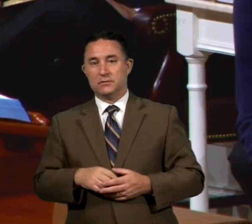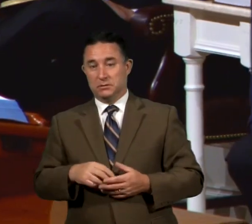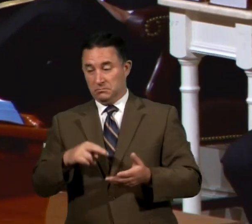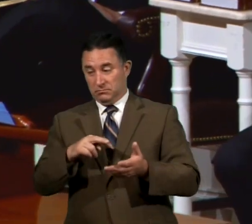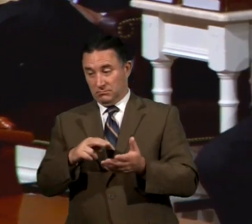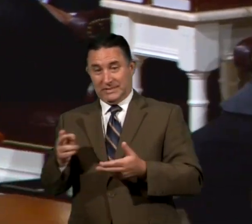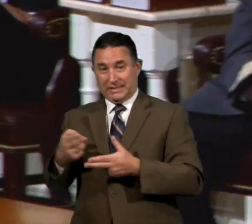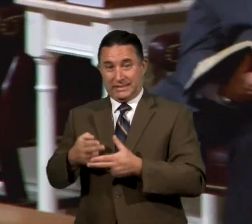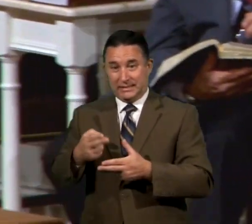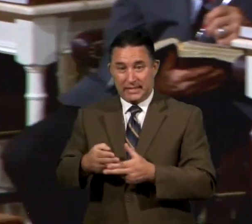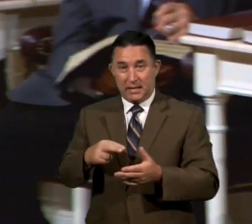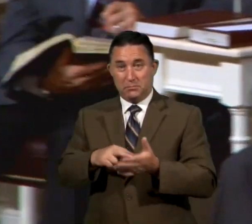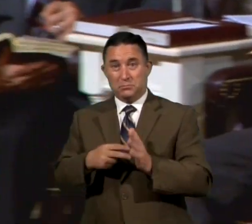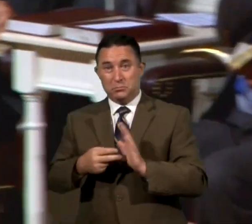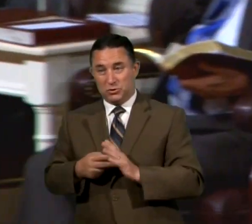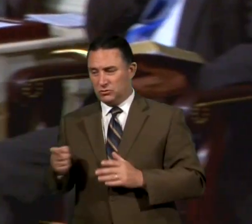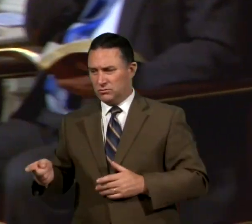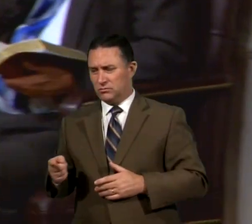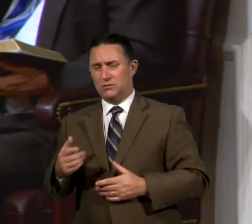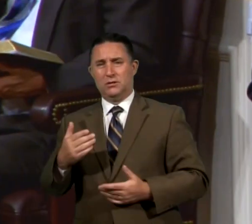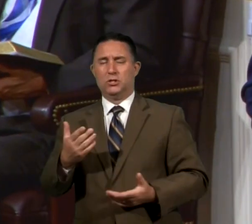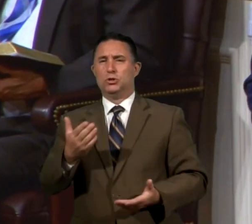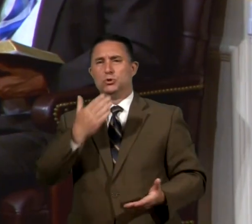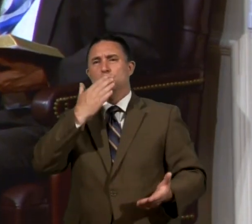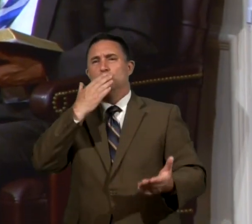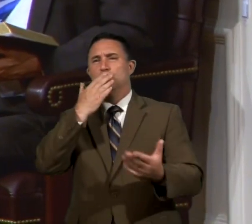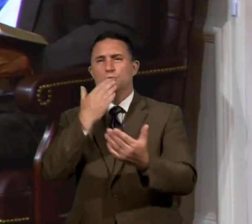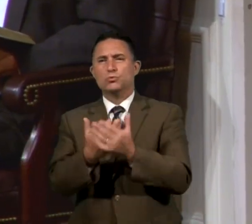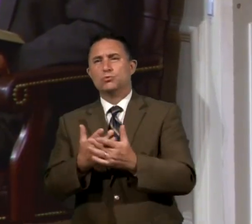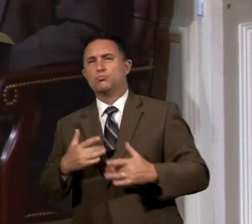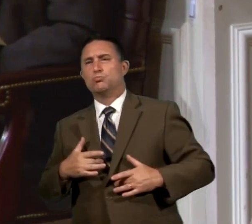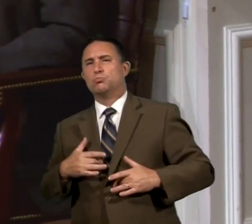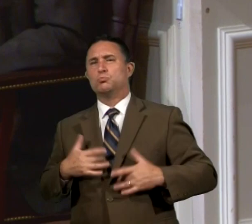This man's name means well off.